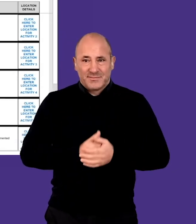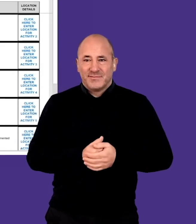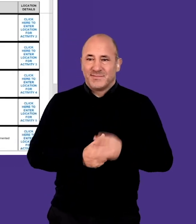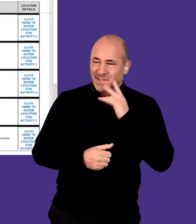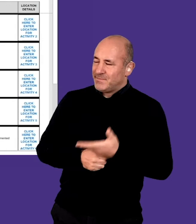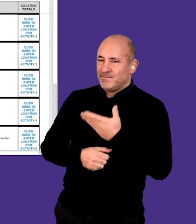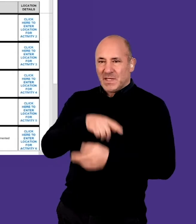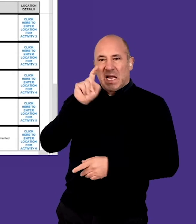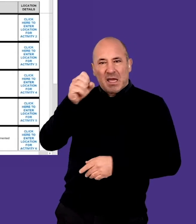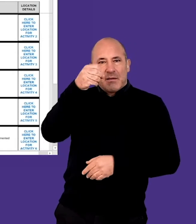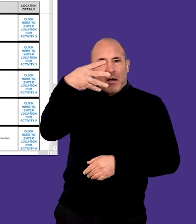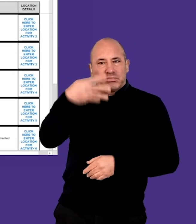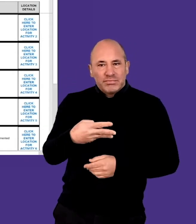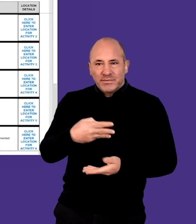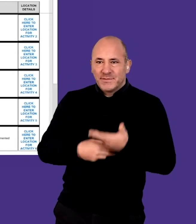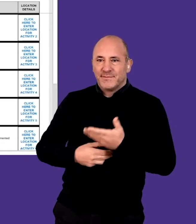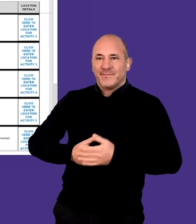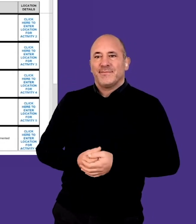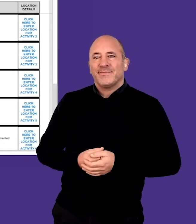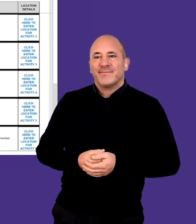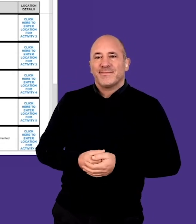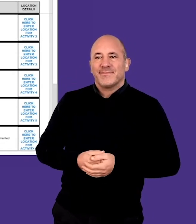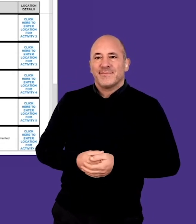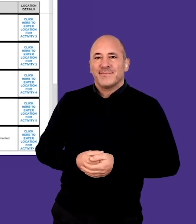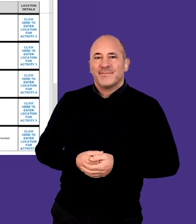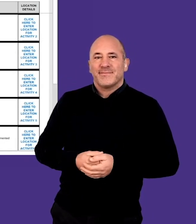2024. To begin, use the drop-down here